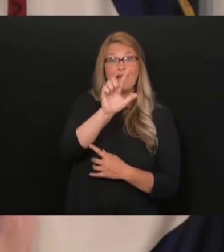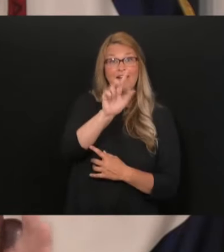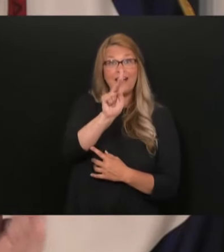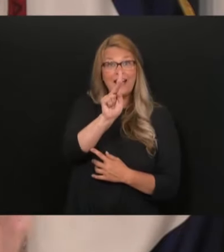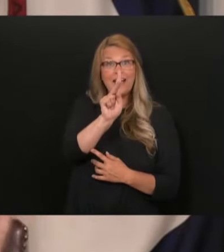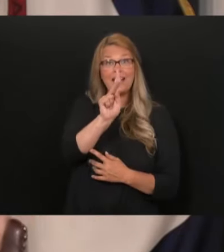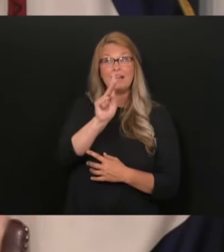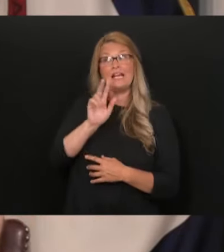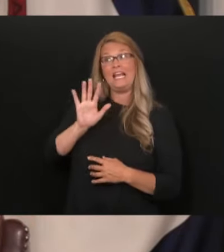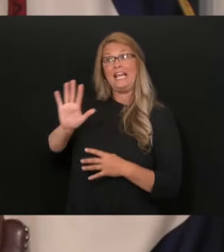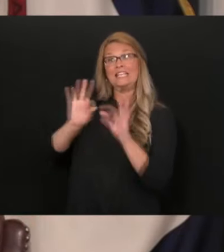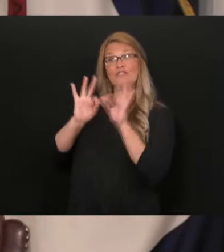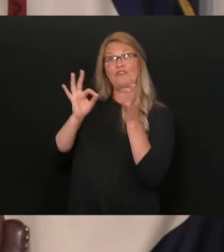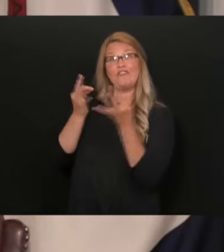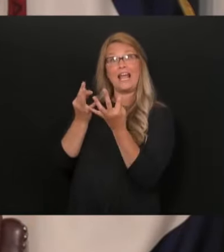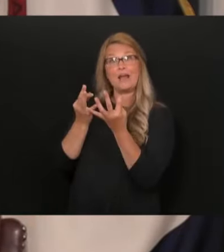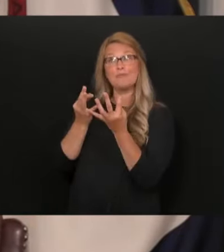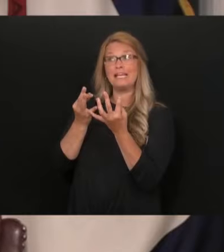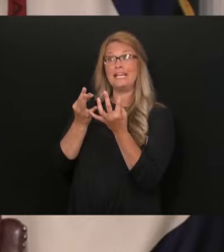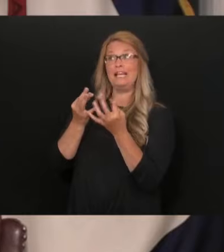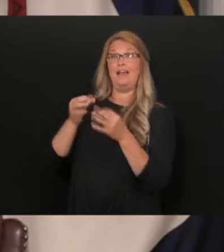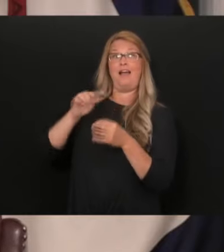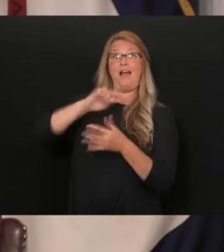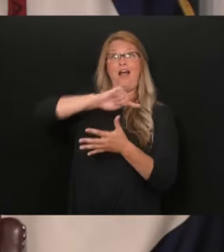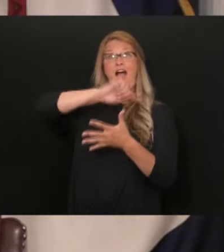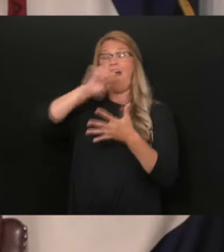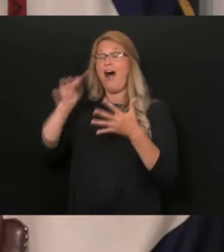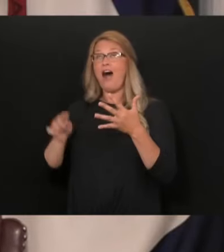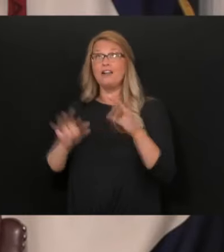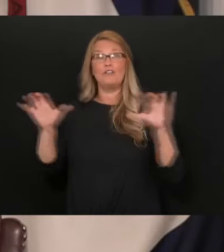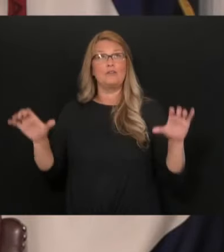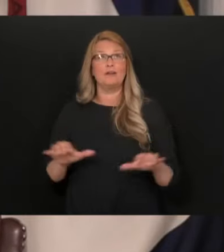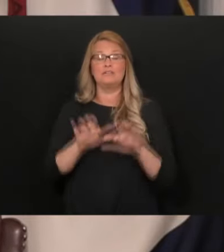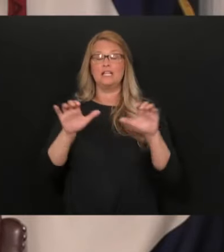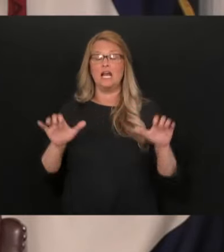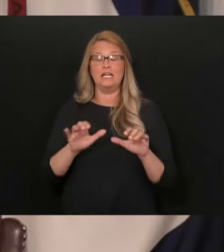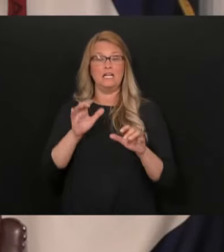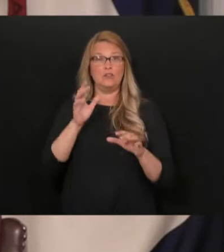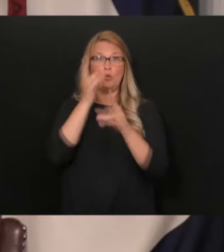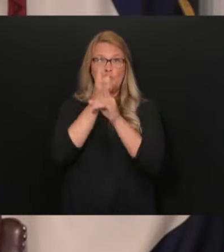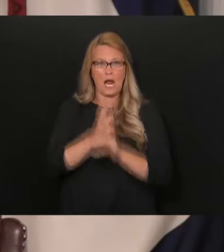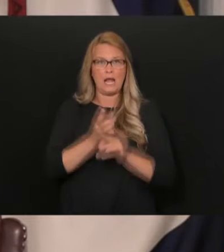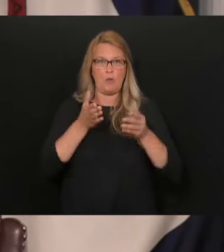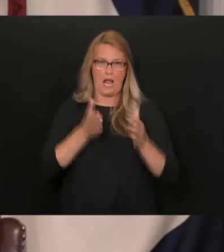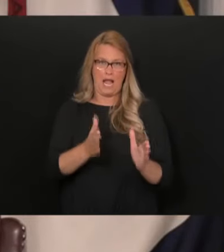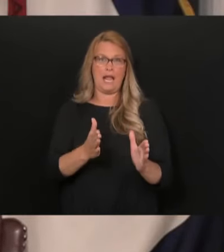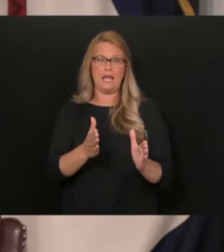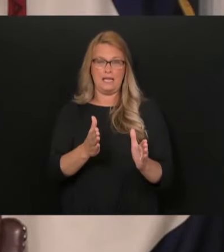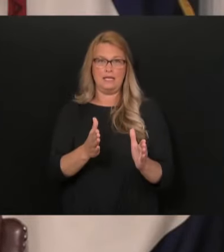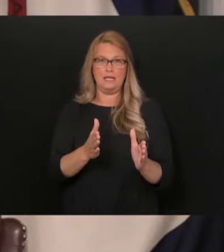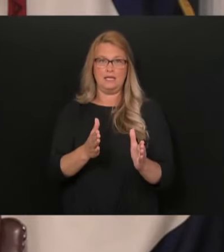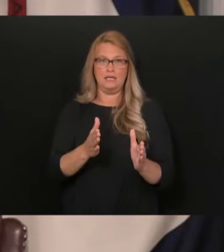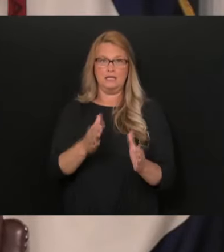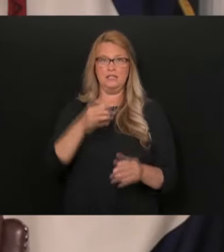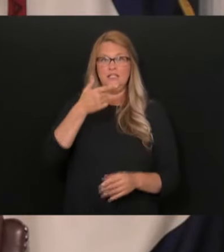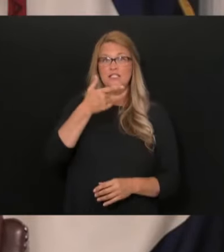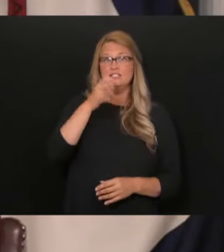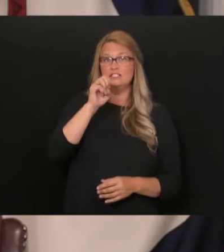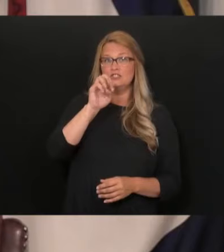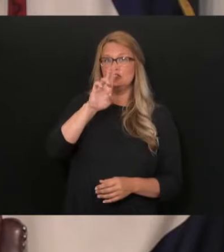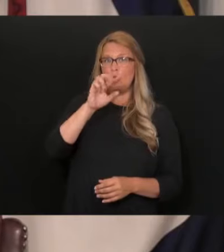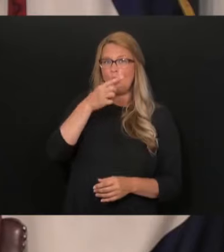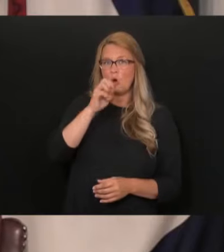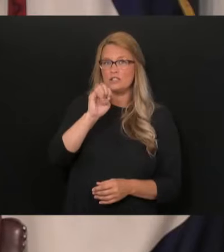his family, you know, they have done it in the way that Mr. George Floyd's